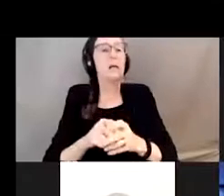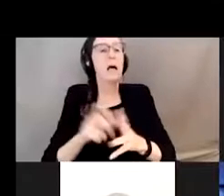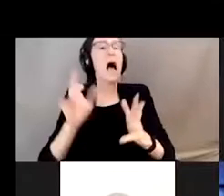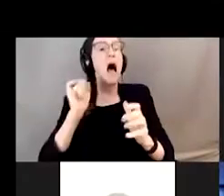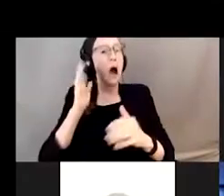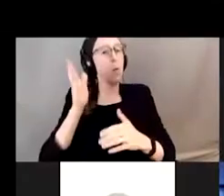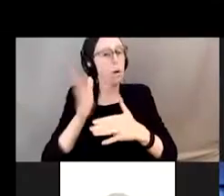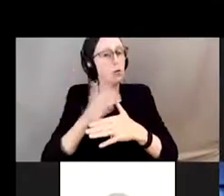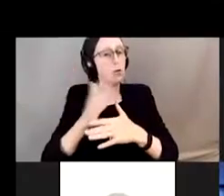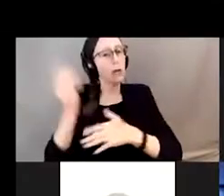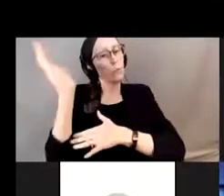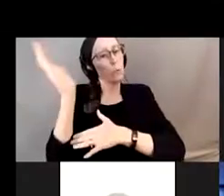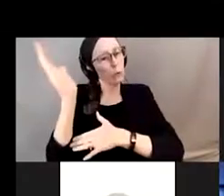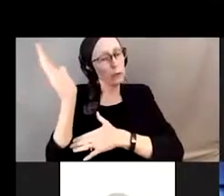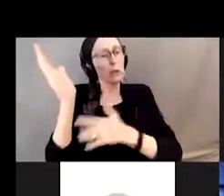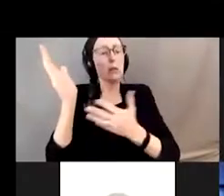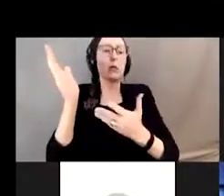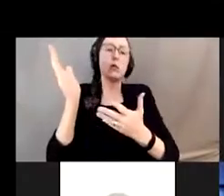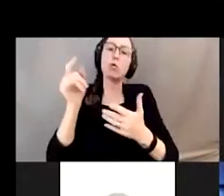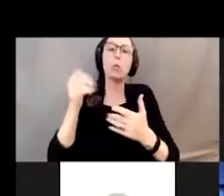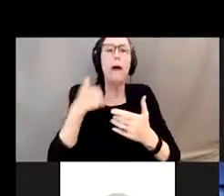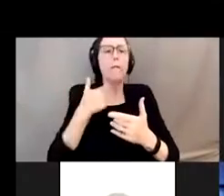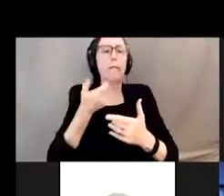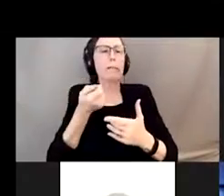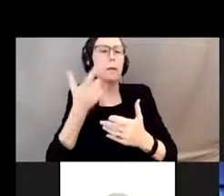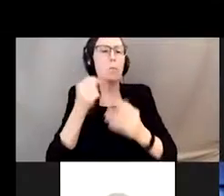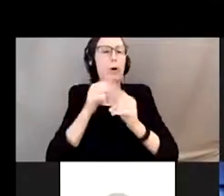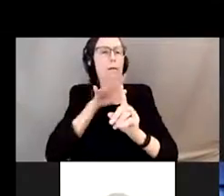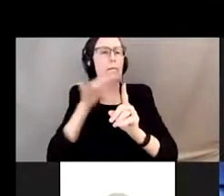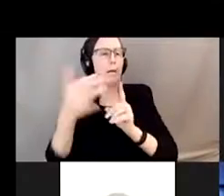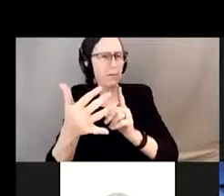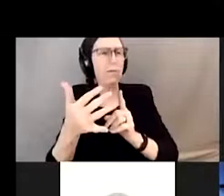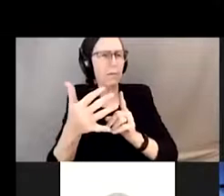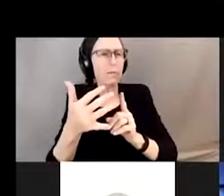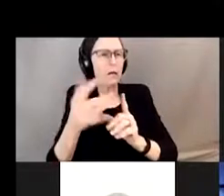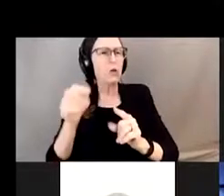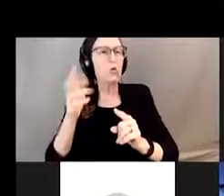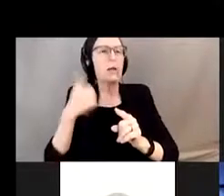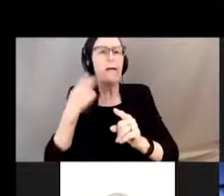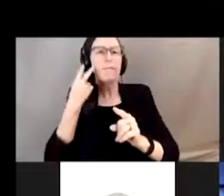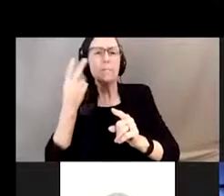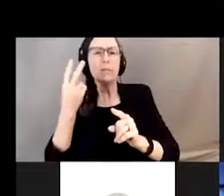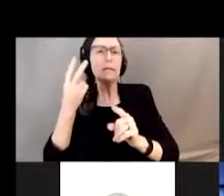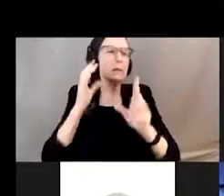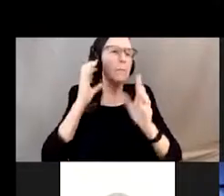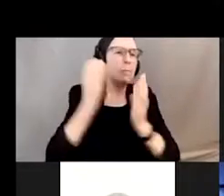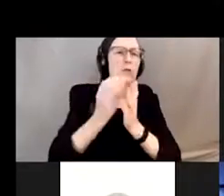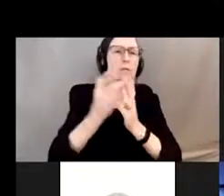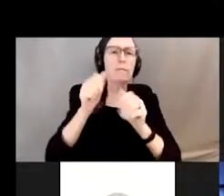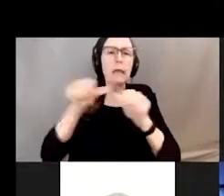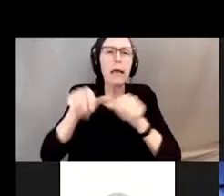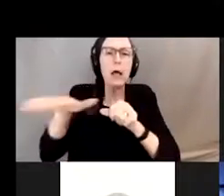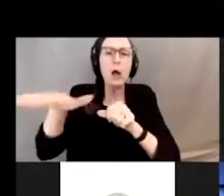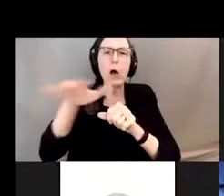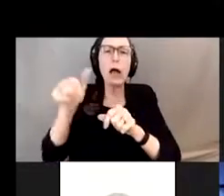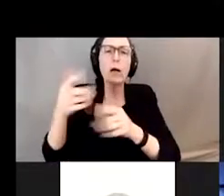share a presentation so that you get a little bit more context, because you'll see the pictures of regions that I'm talking about,